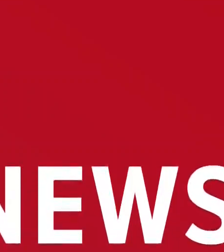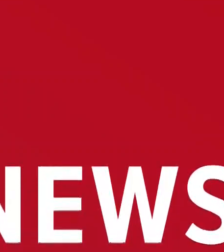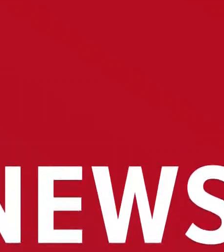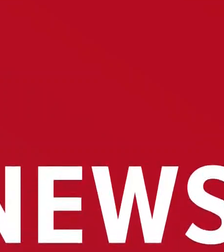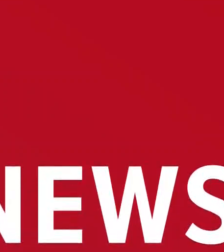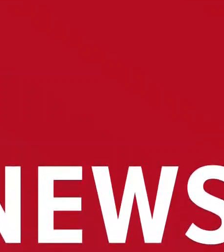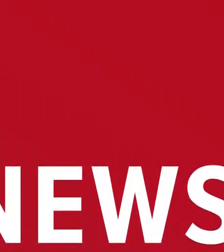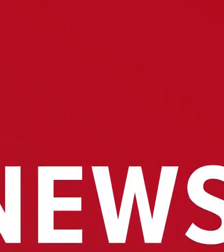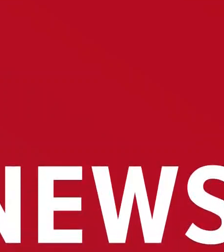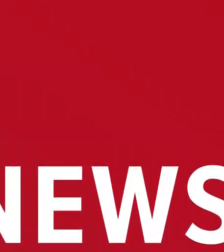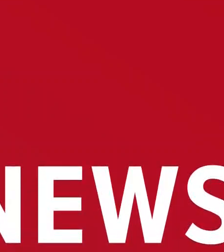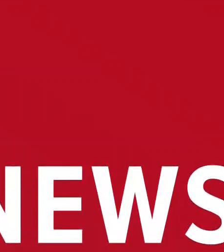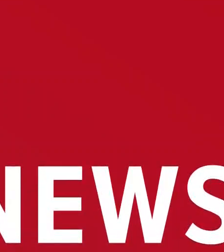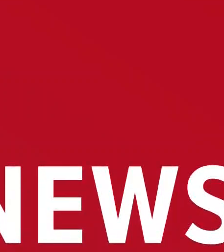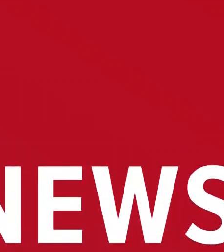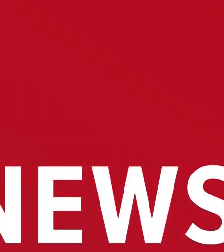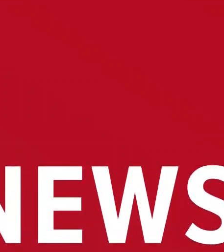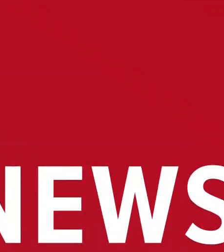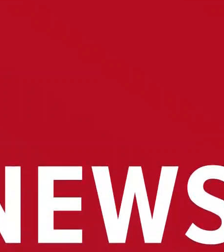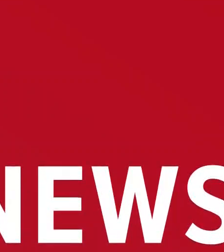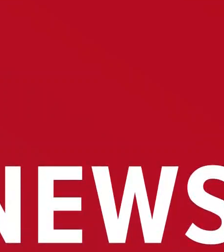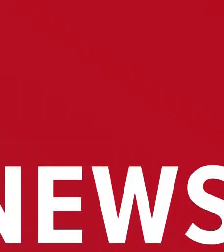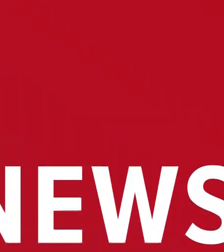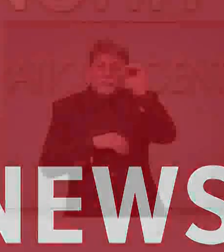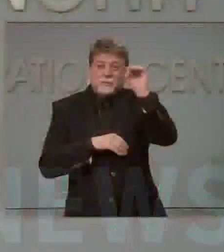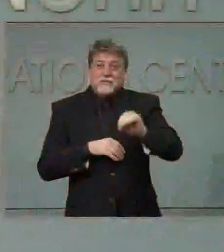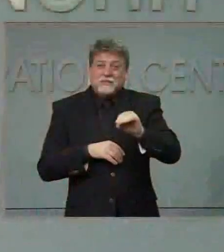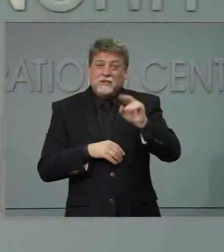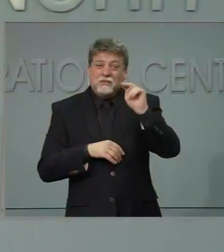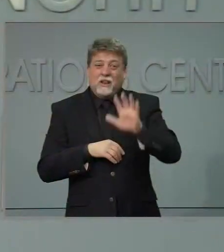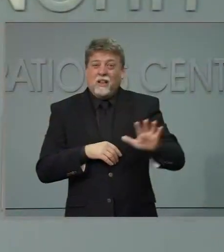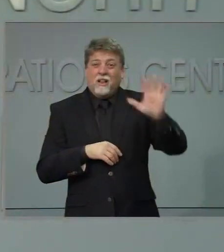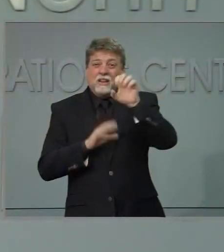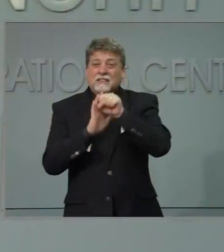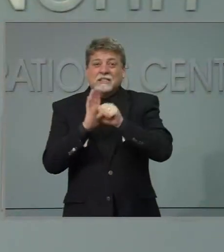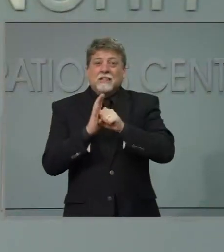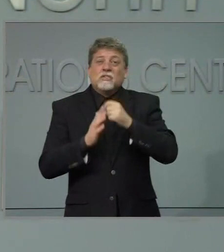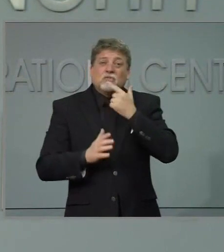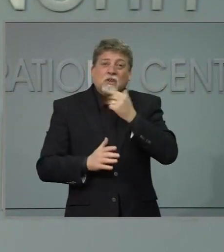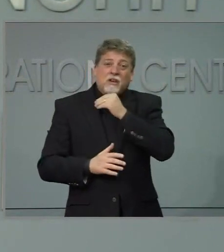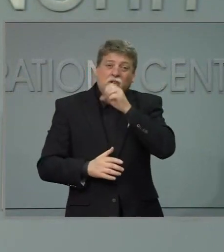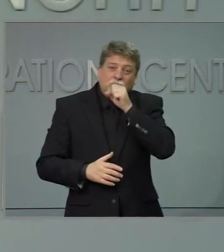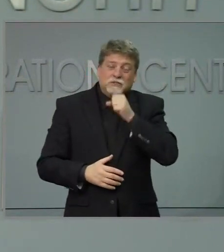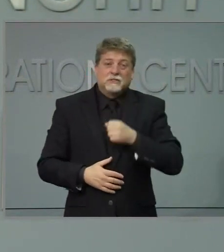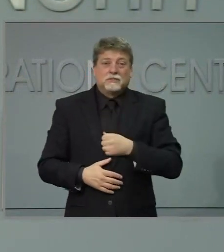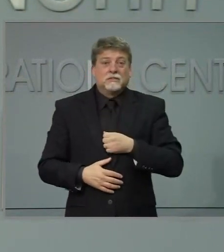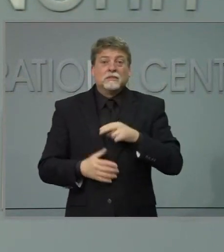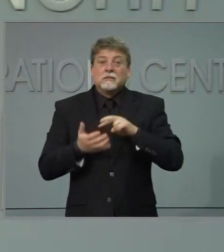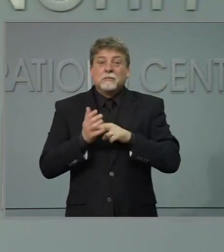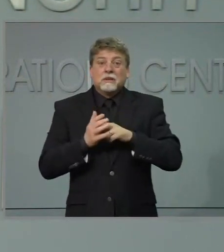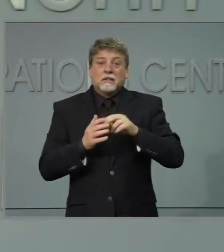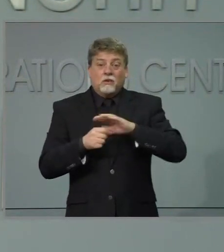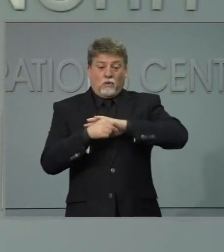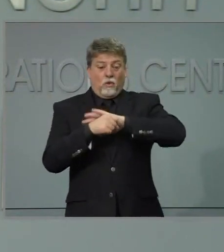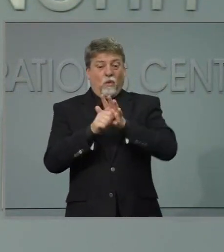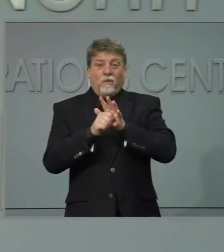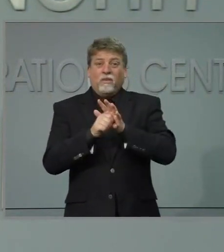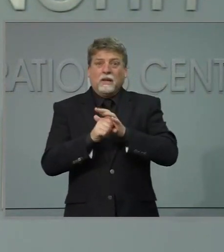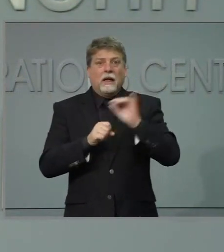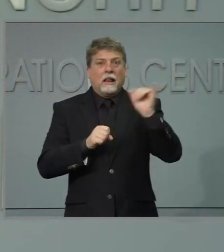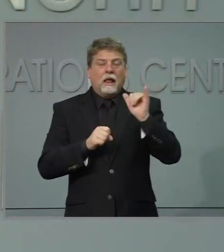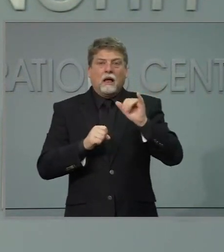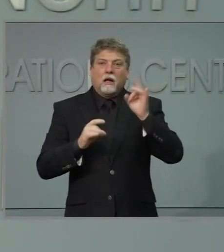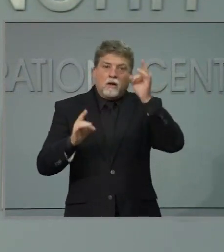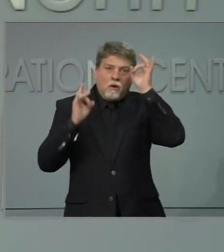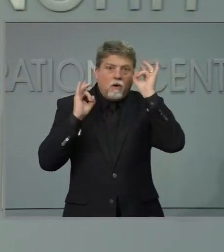Breaking now at 4, coronavirus concerns on the rise. The virus is upon us with a rapid viciousness like we